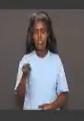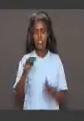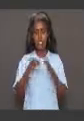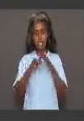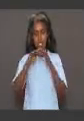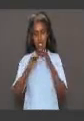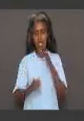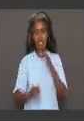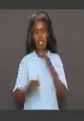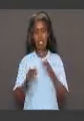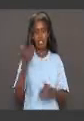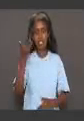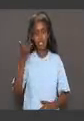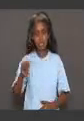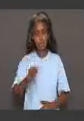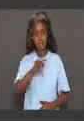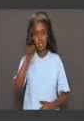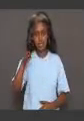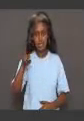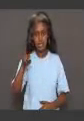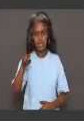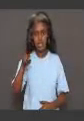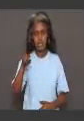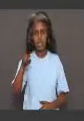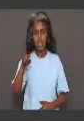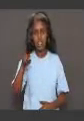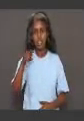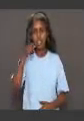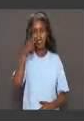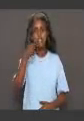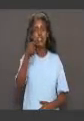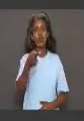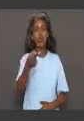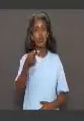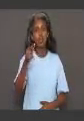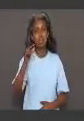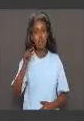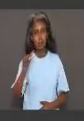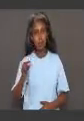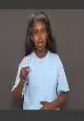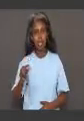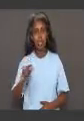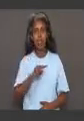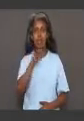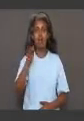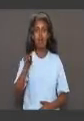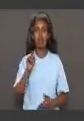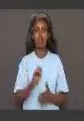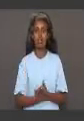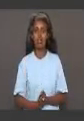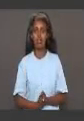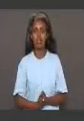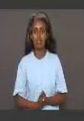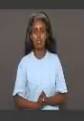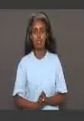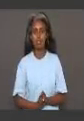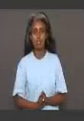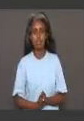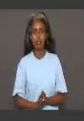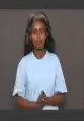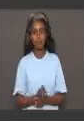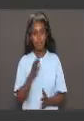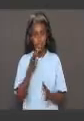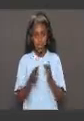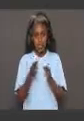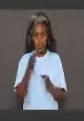less than a semicircle, it is called a minor arc. If